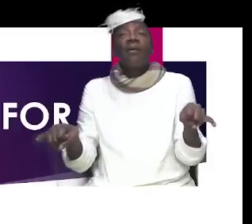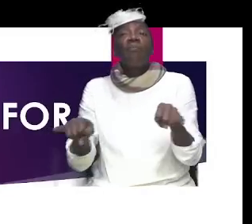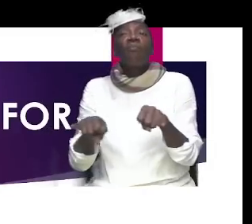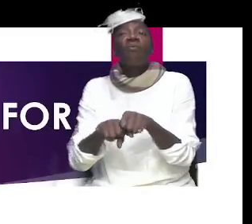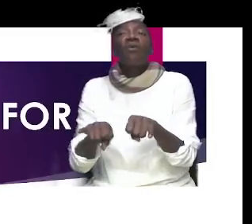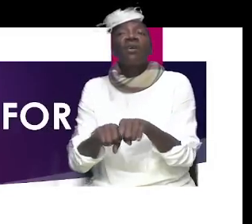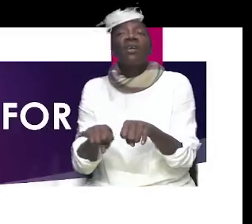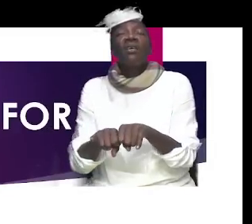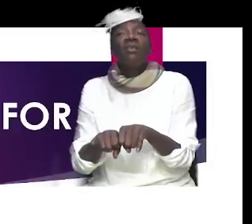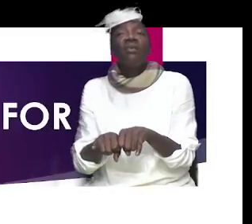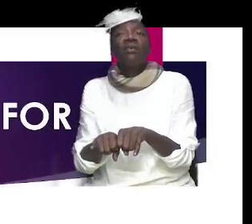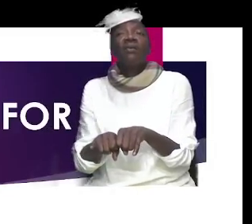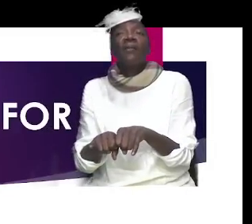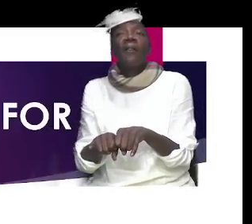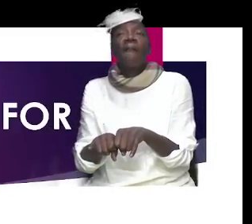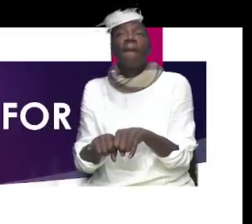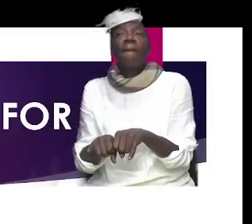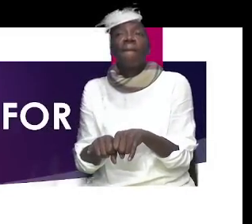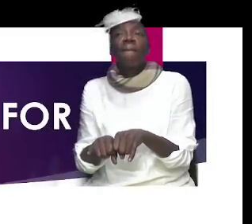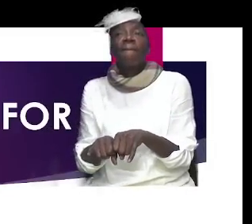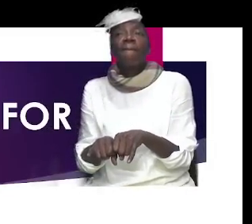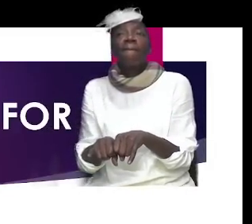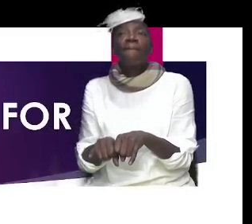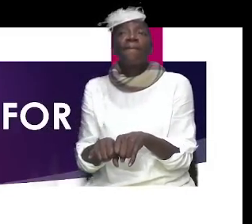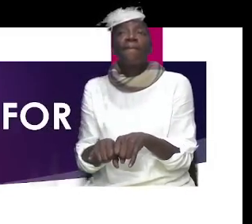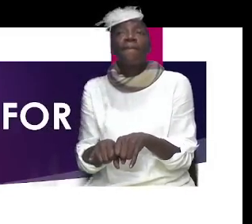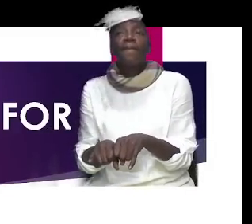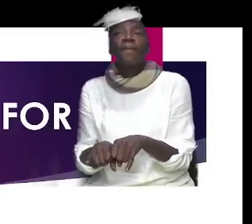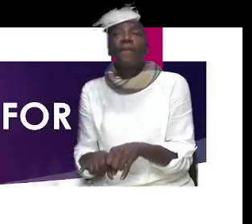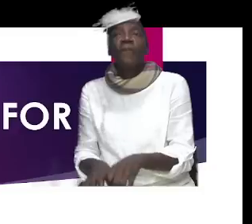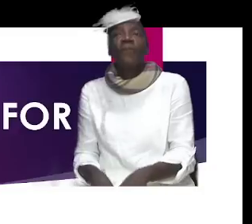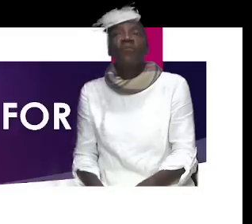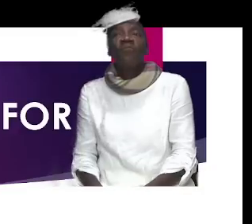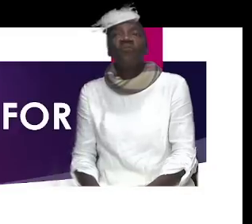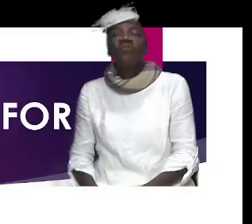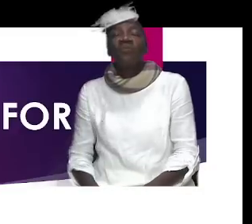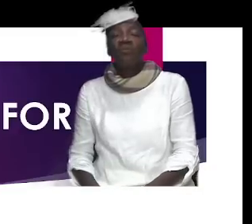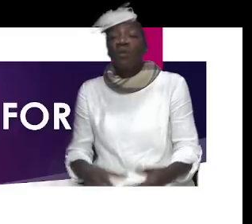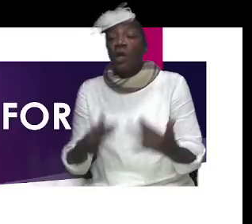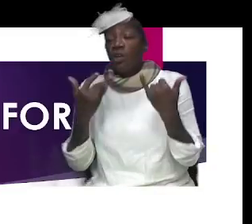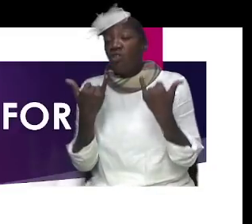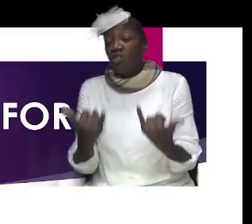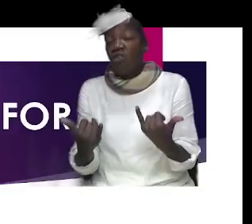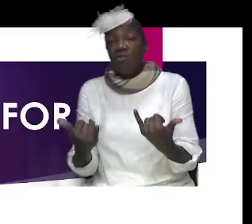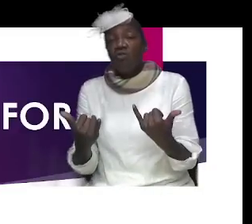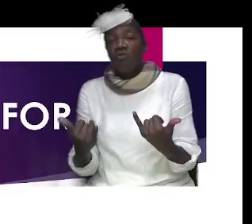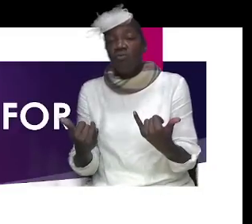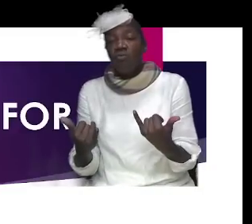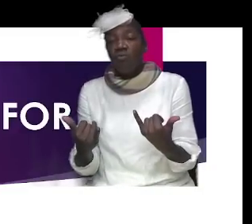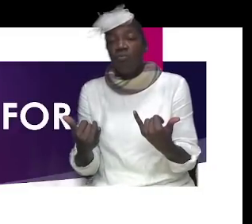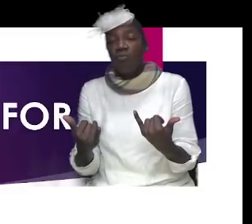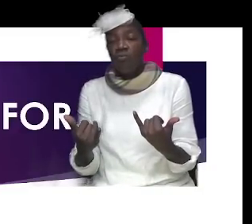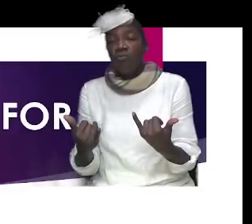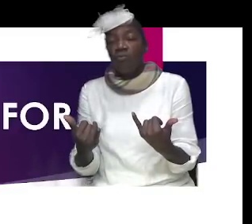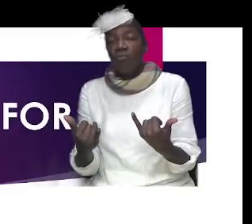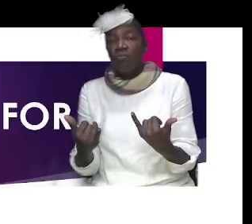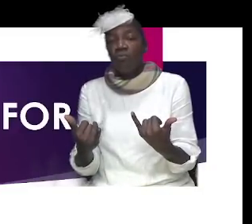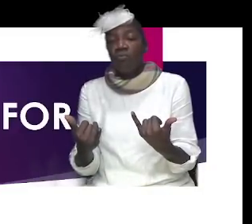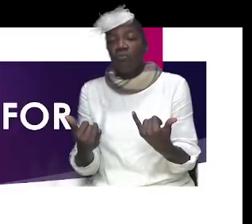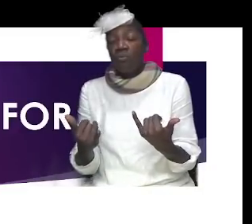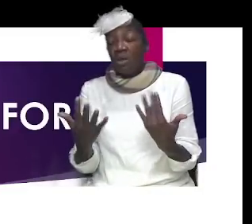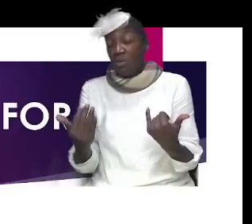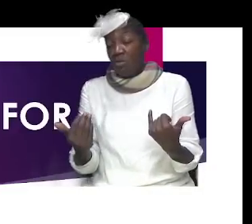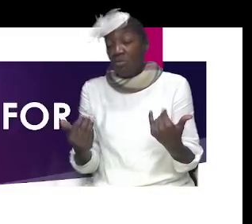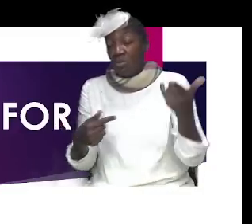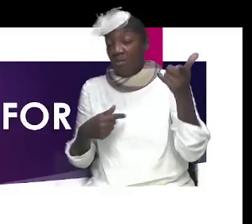we understand and recognize that. No, I can tell you, saints of God, even as I go